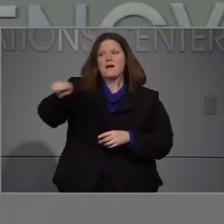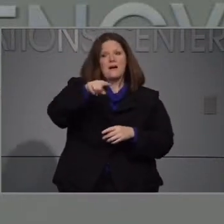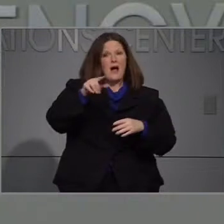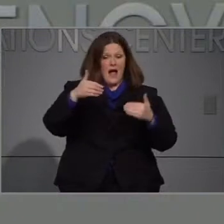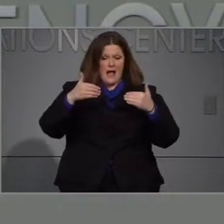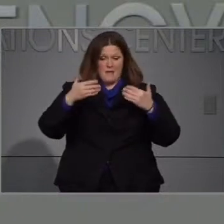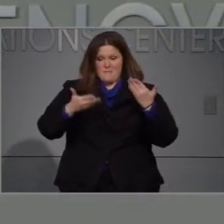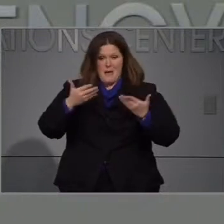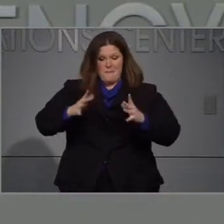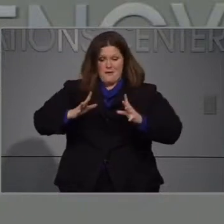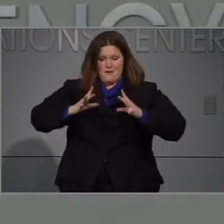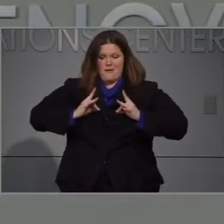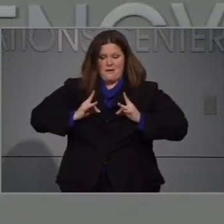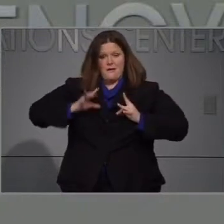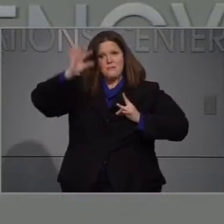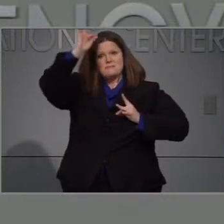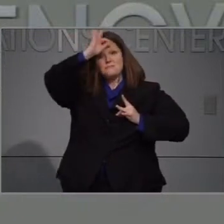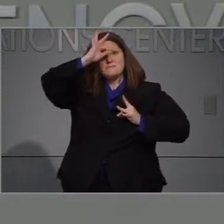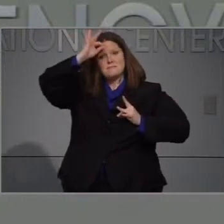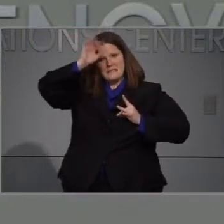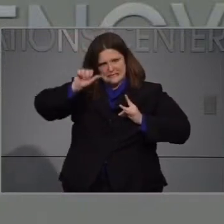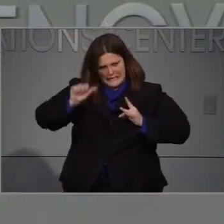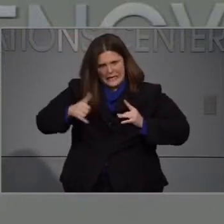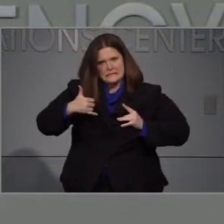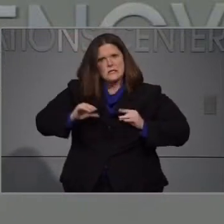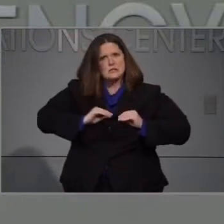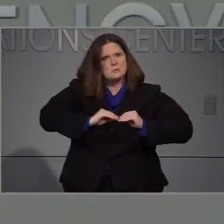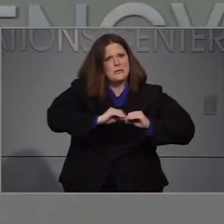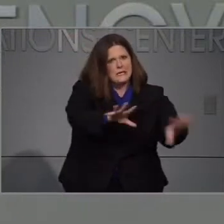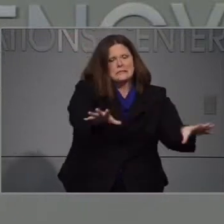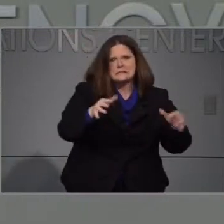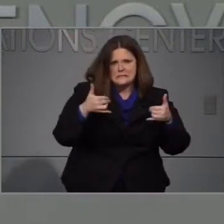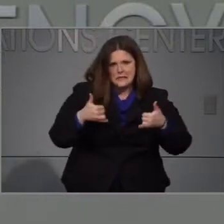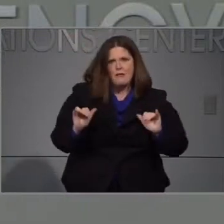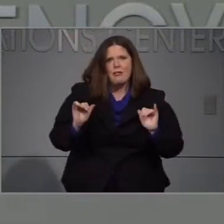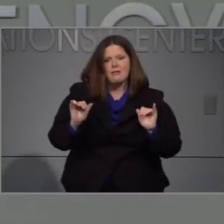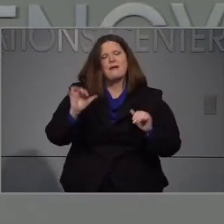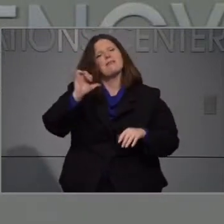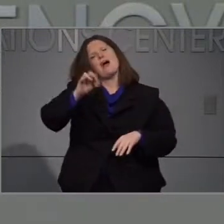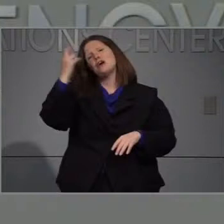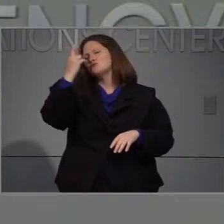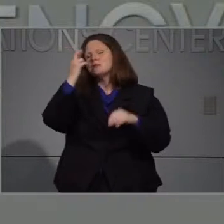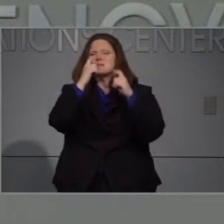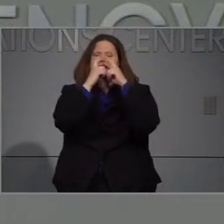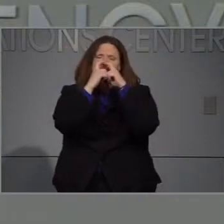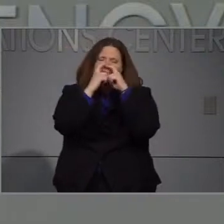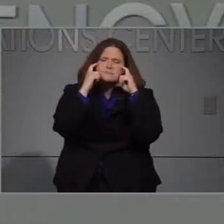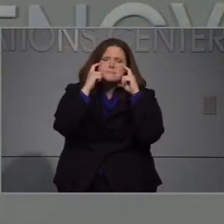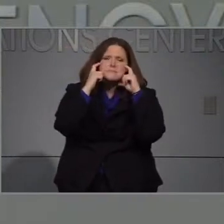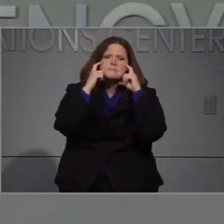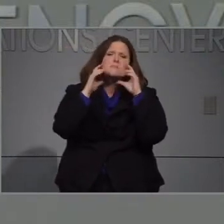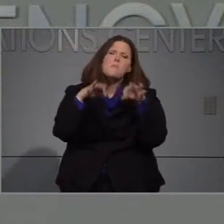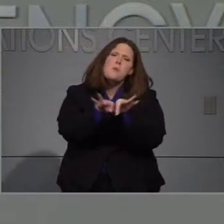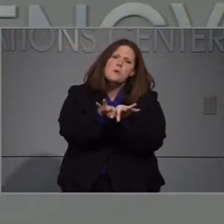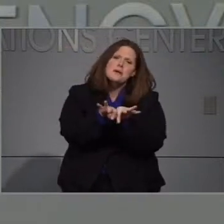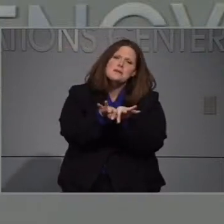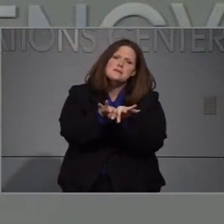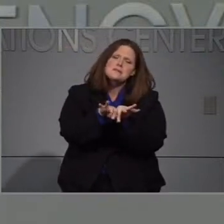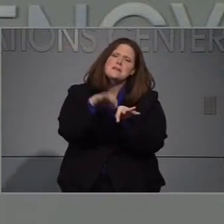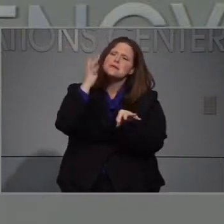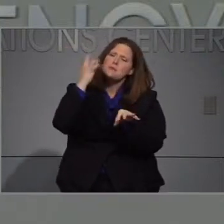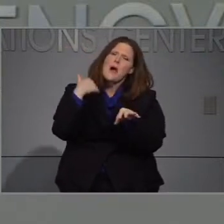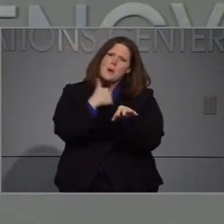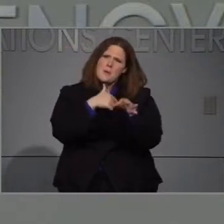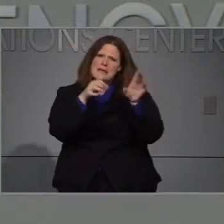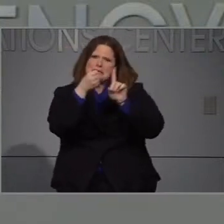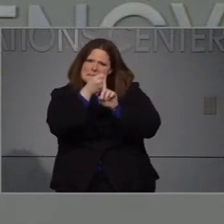why our face coverings are so important, why we continue to make sure that that requirement is understood, that